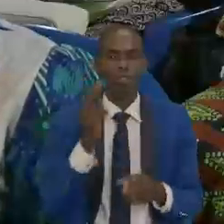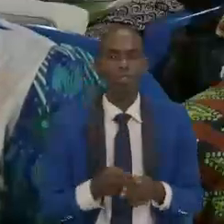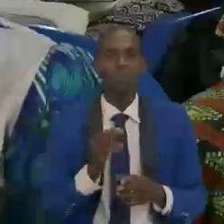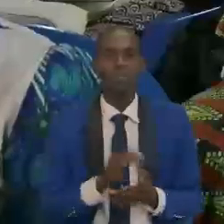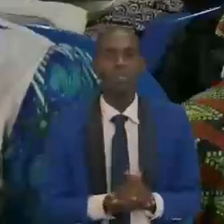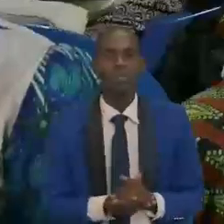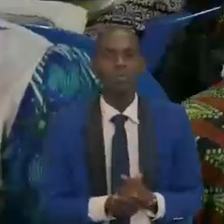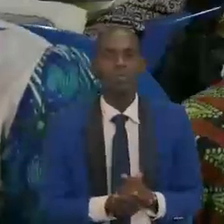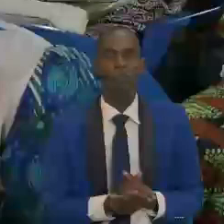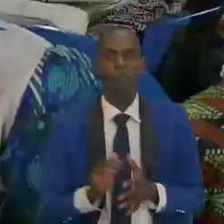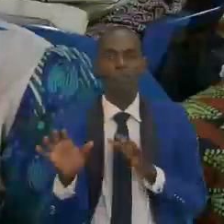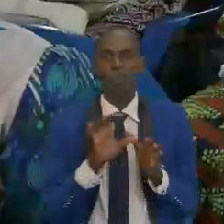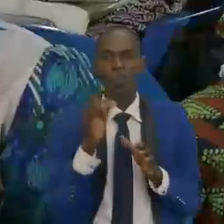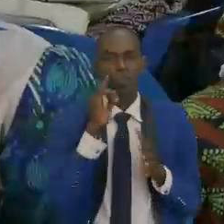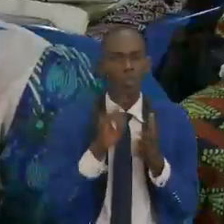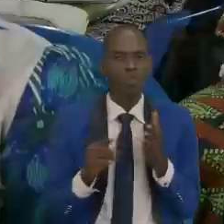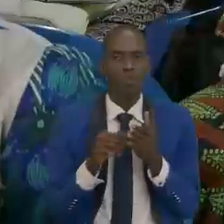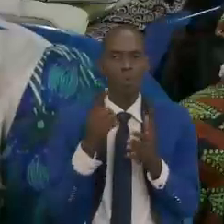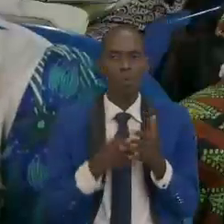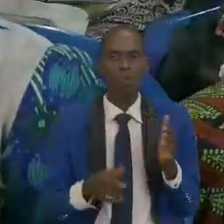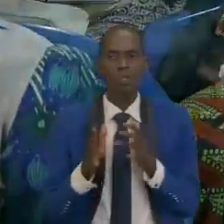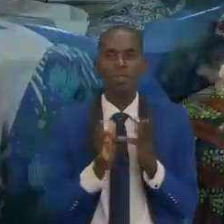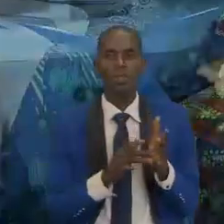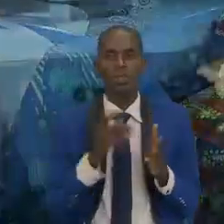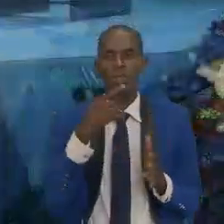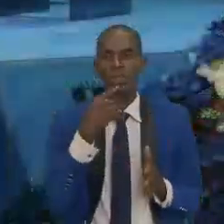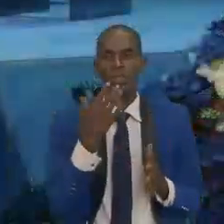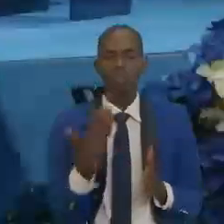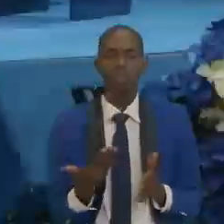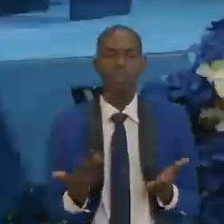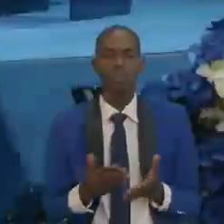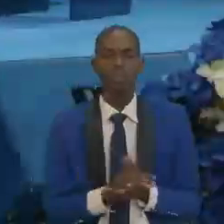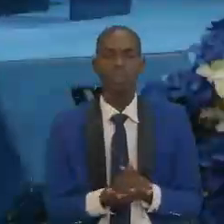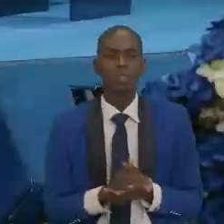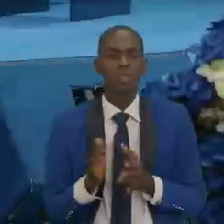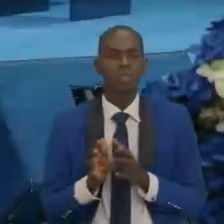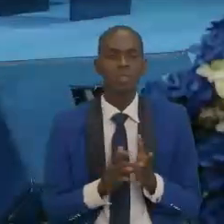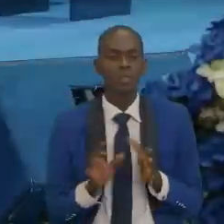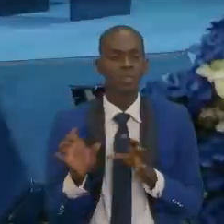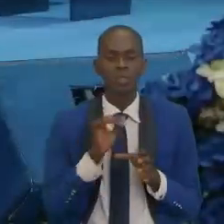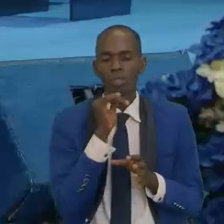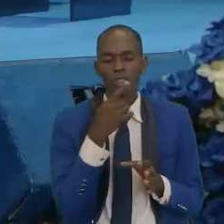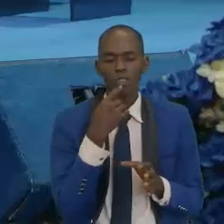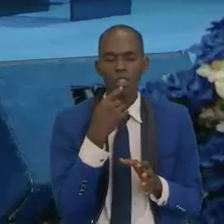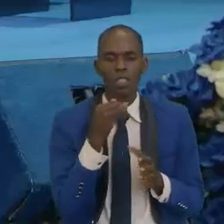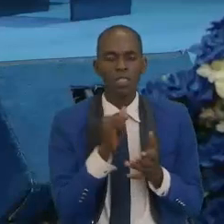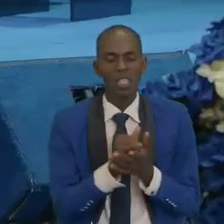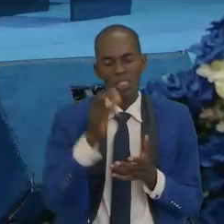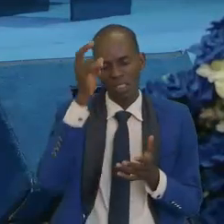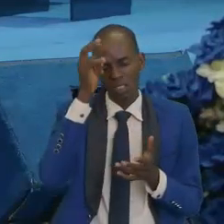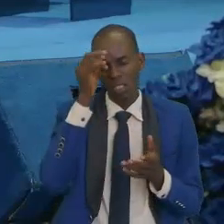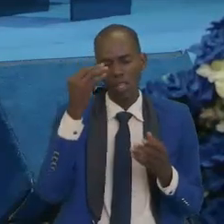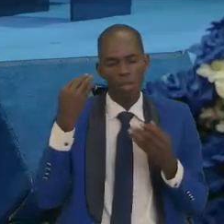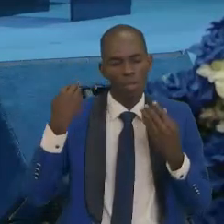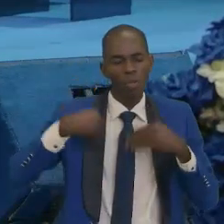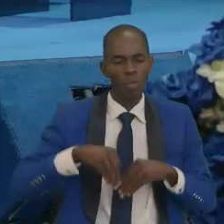Did you notice what Jesus said? He didn't say Satan closed their